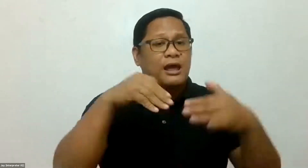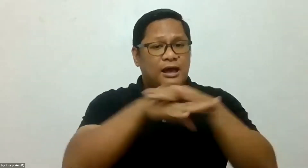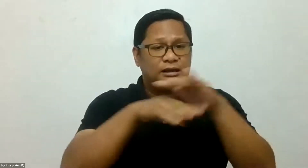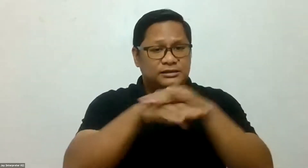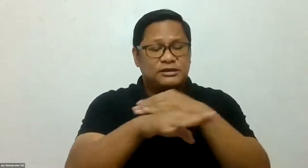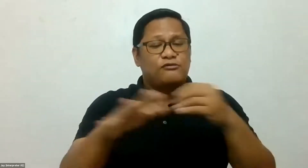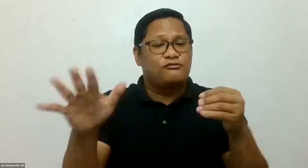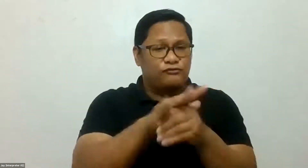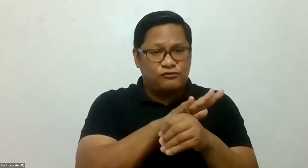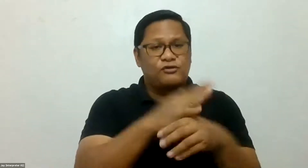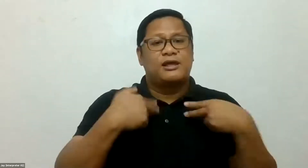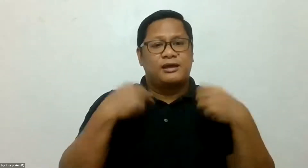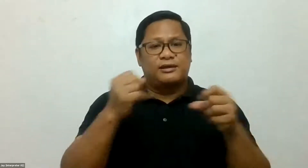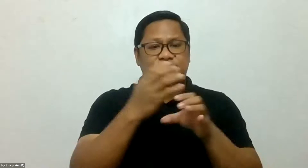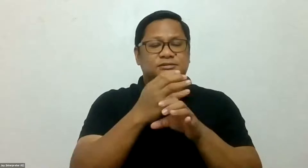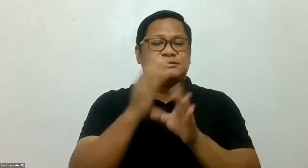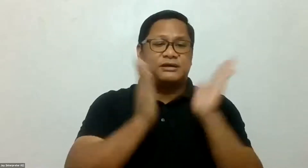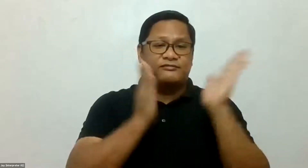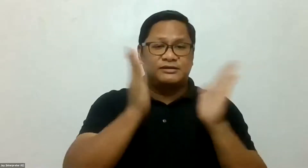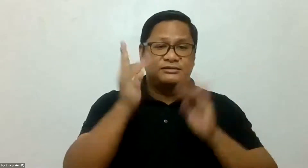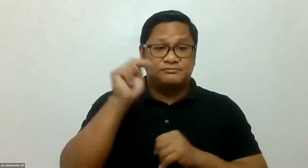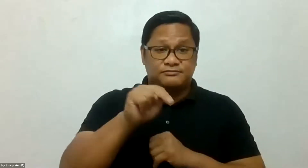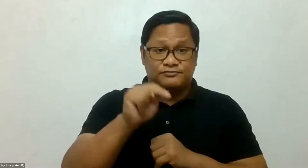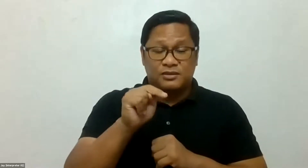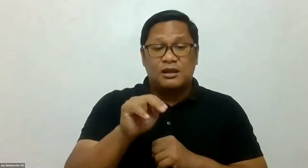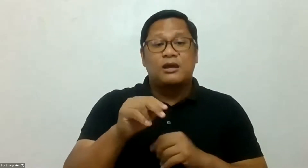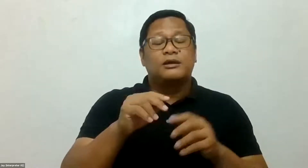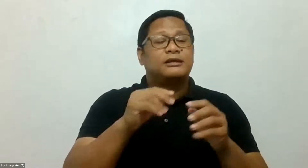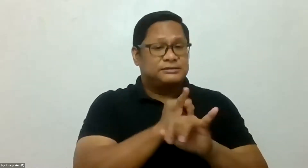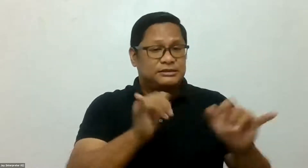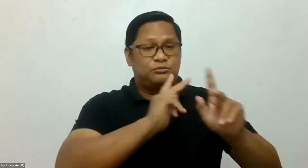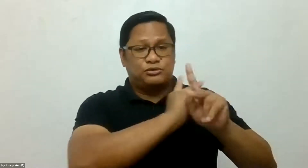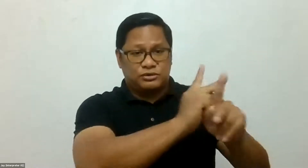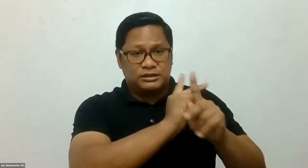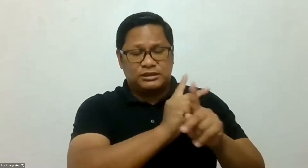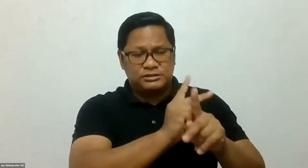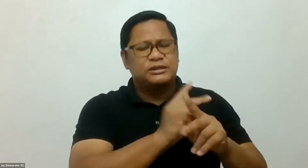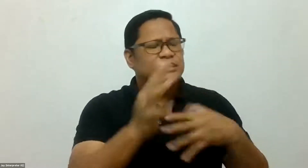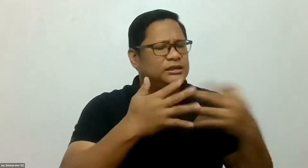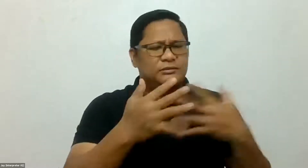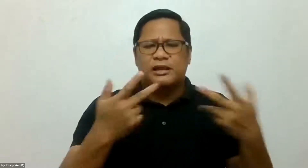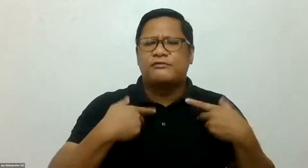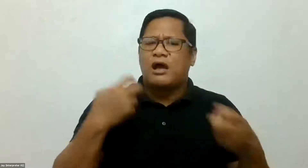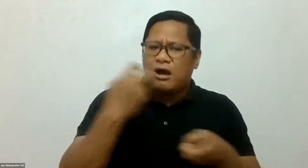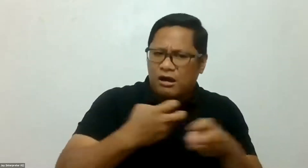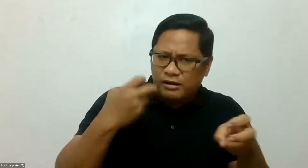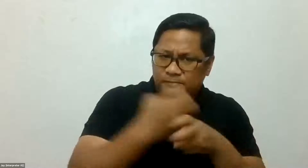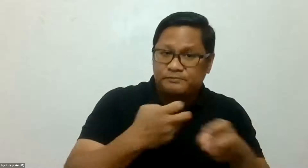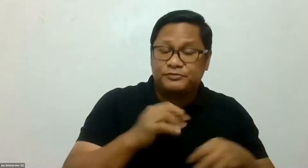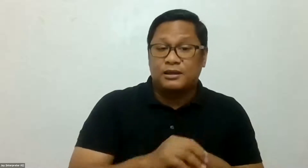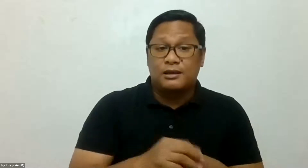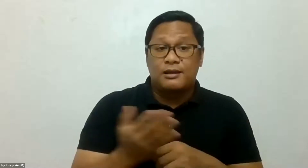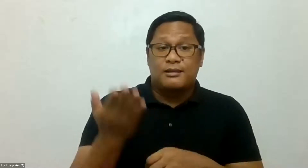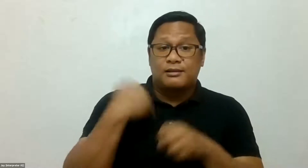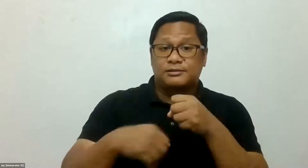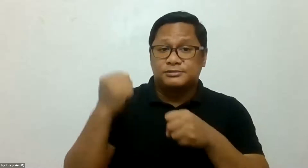continuum of health services they need, while protecting them from enduring financial hardship as a result. Last year,